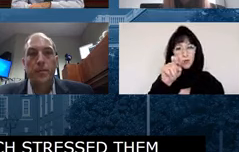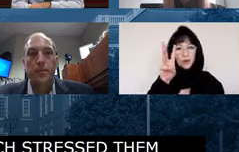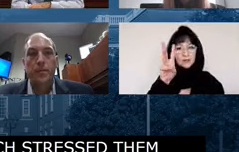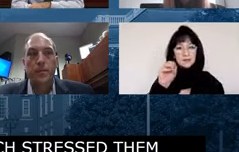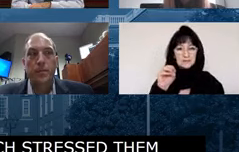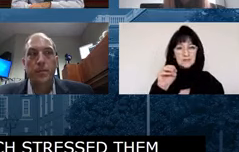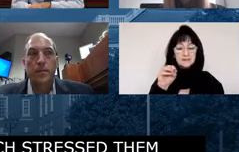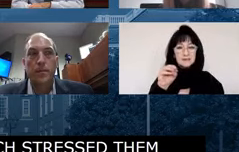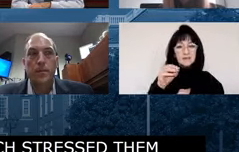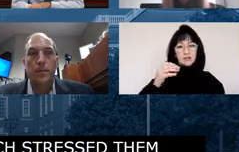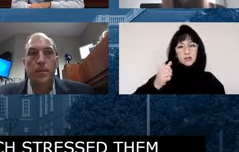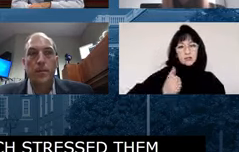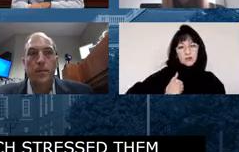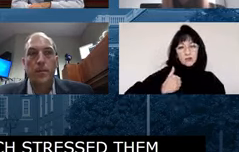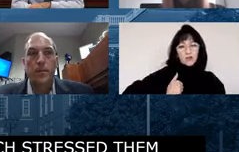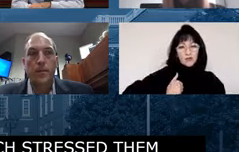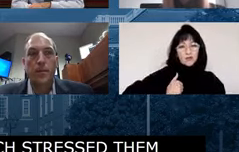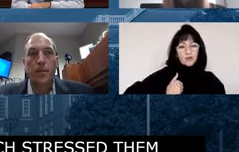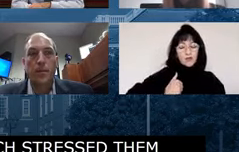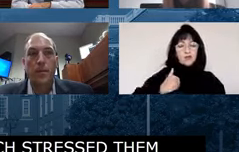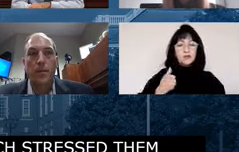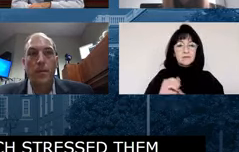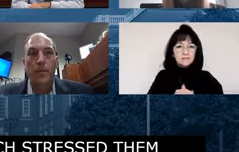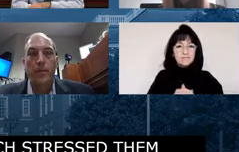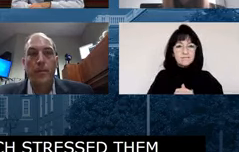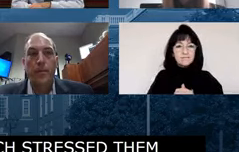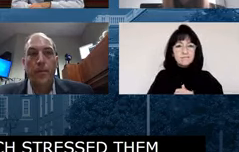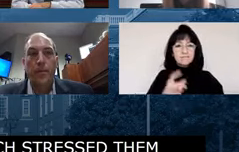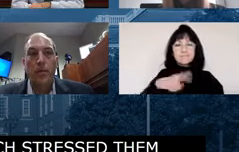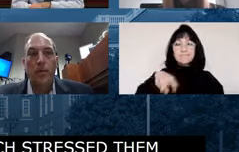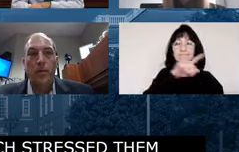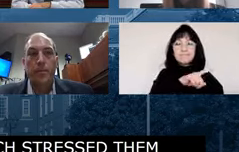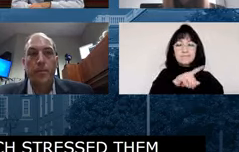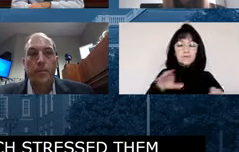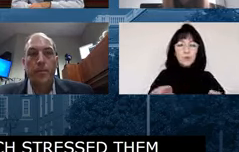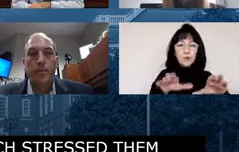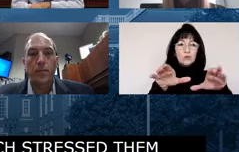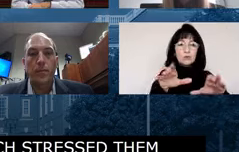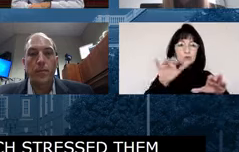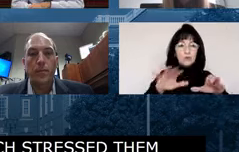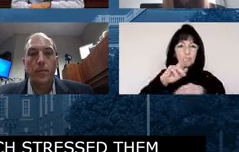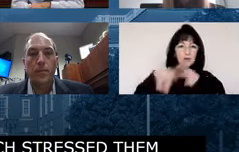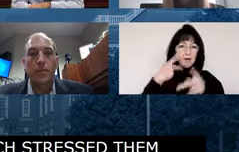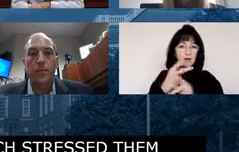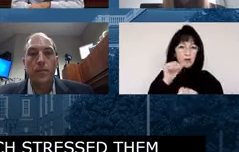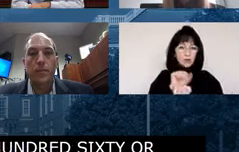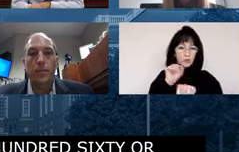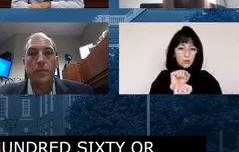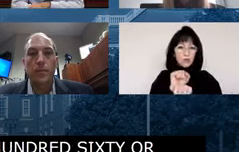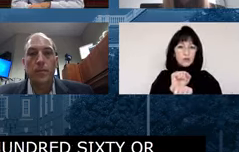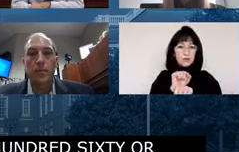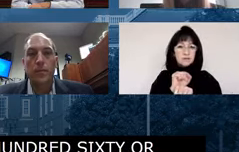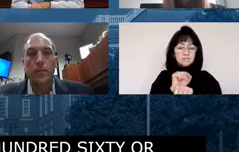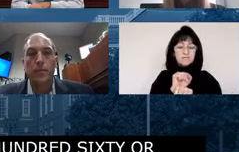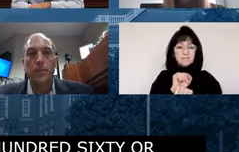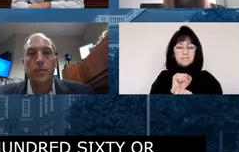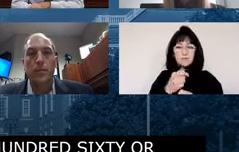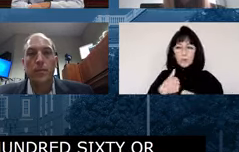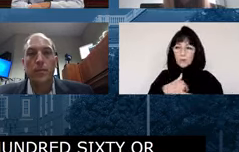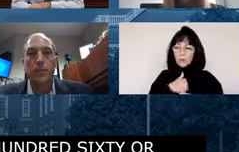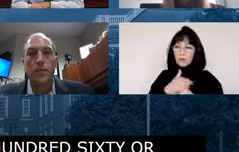do non-clinical duties, and I know they've been greeted with open arms by our hospital workers. We appreciate the guardsmen and